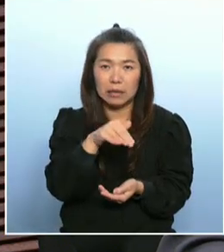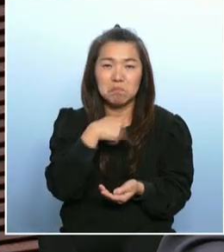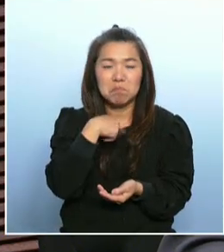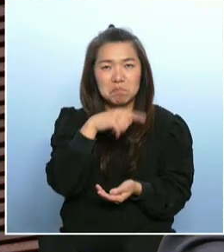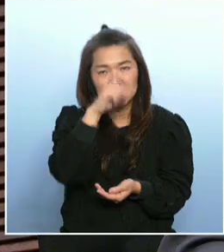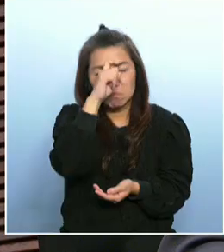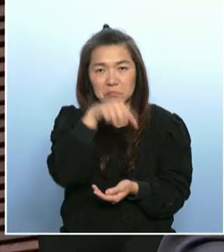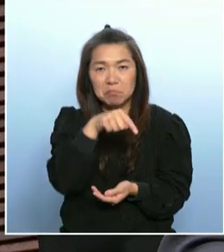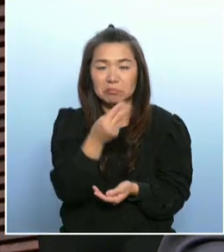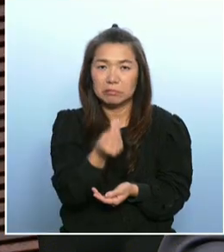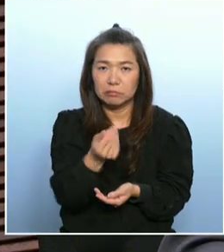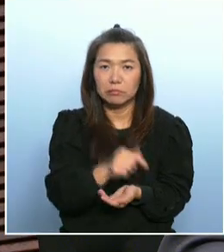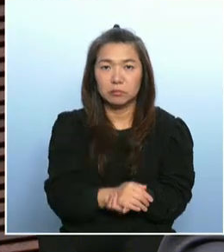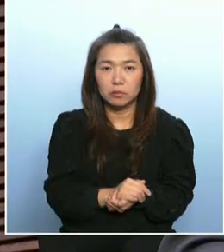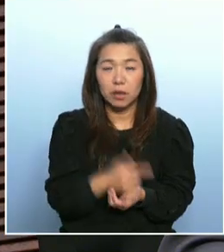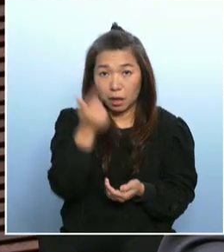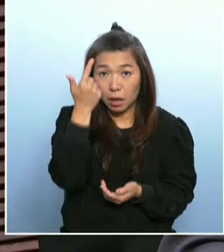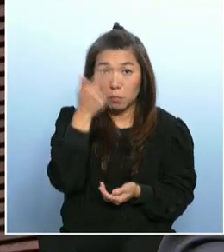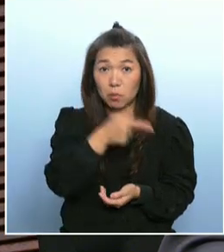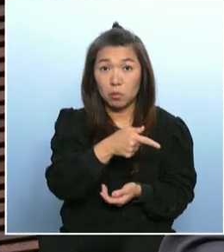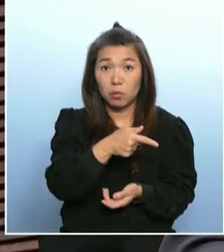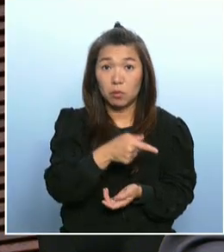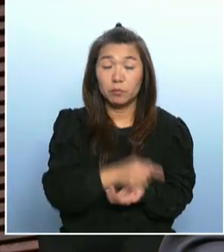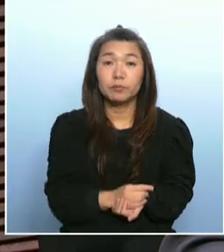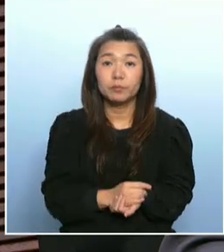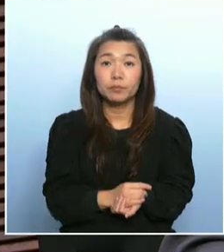talking about $12 billion in the coming year.